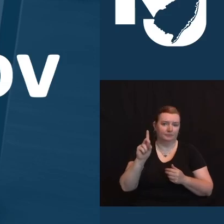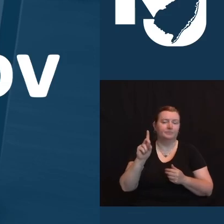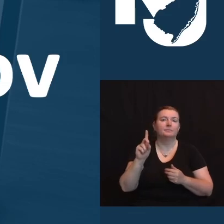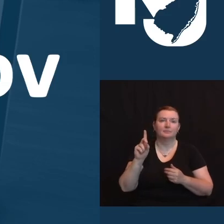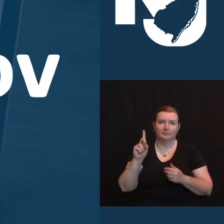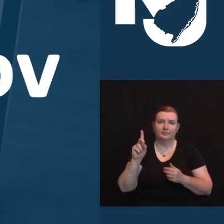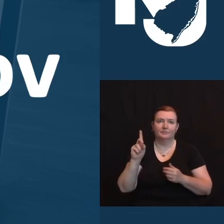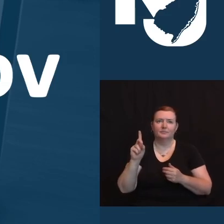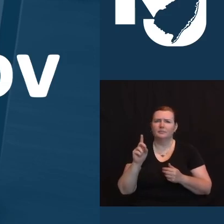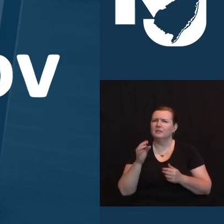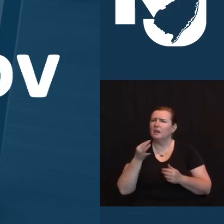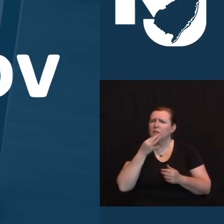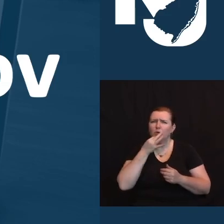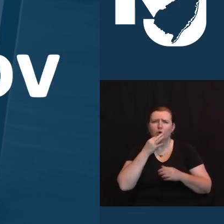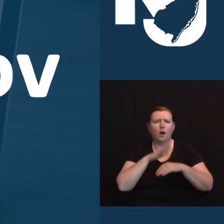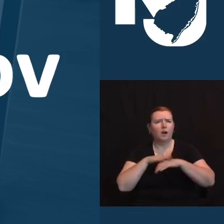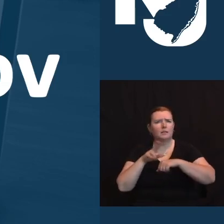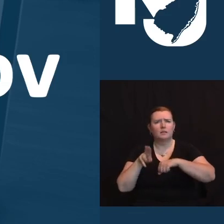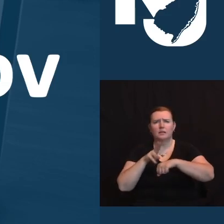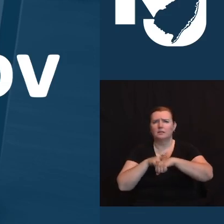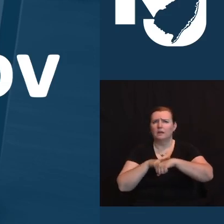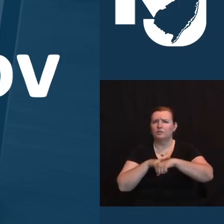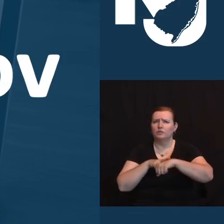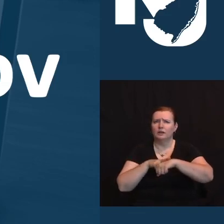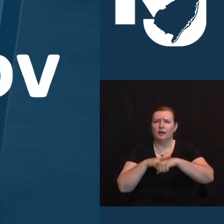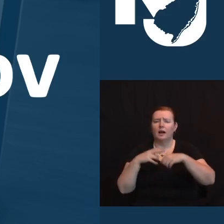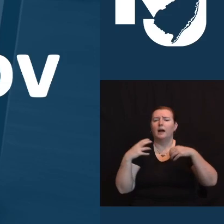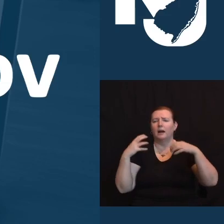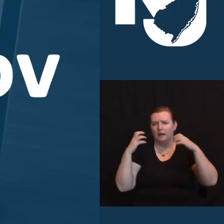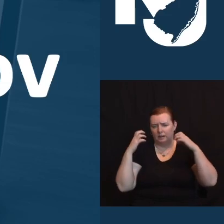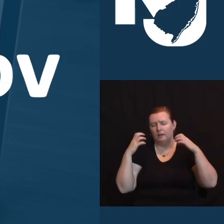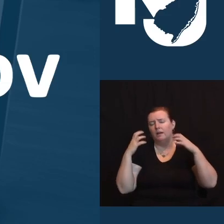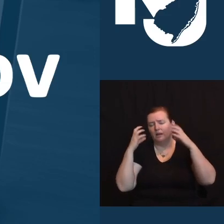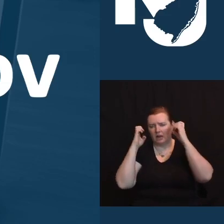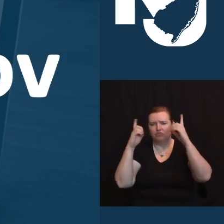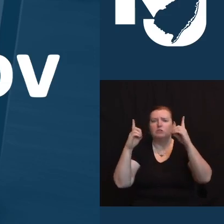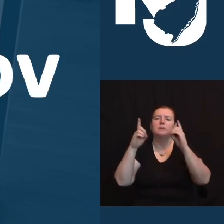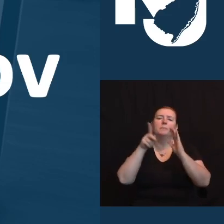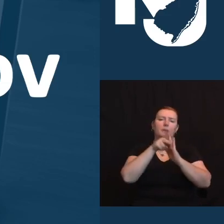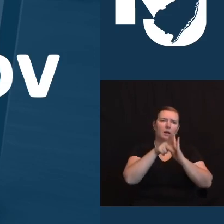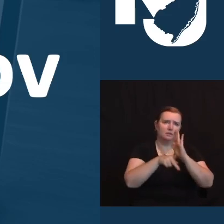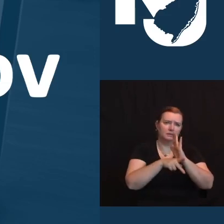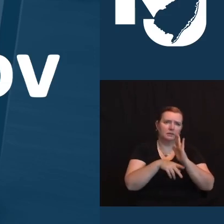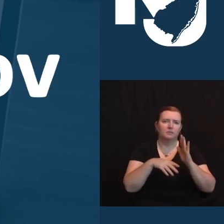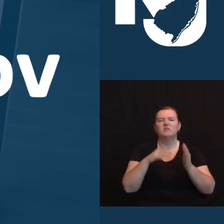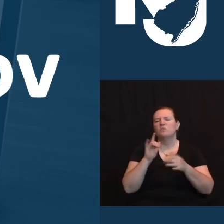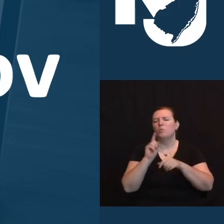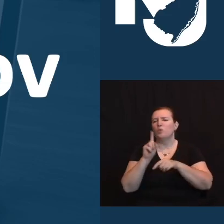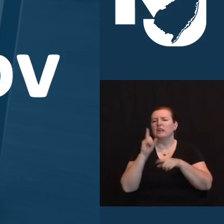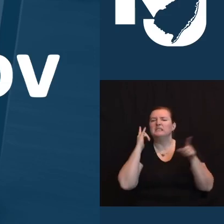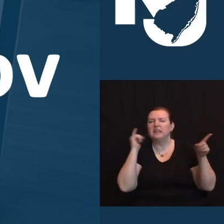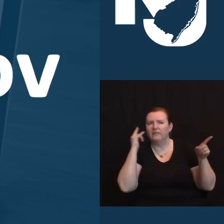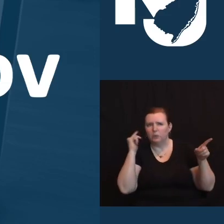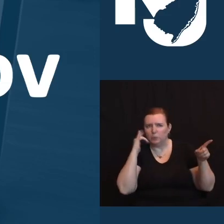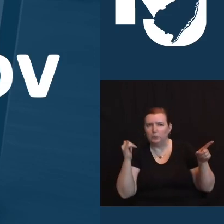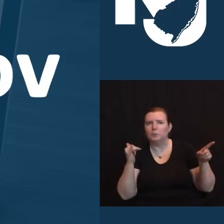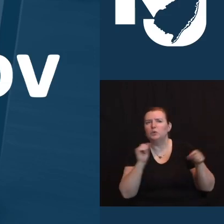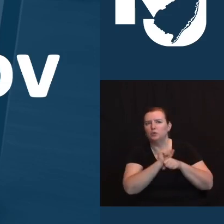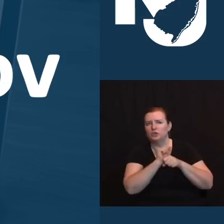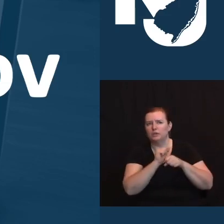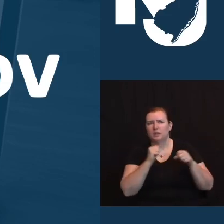policy who also serves as president of the California State Board of Education. which, by the way, oversees the country's largest public school